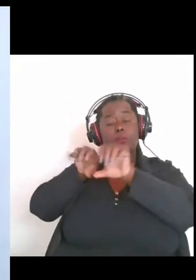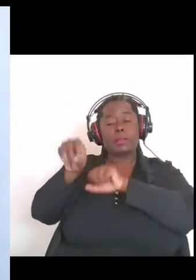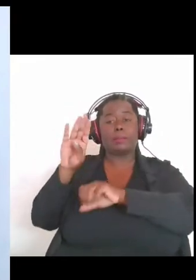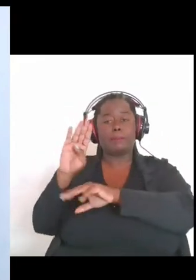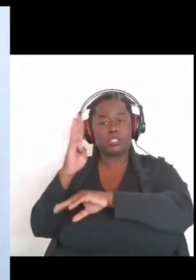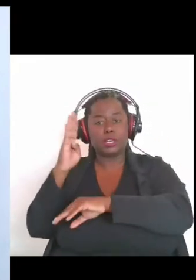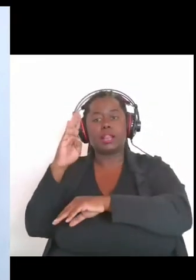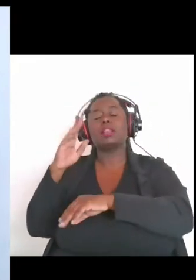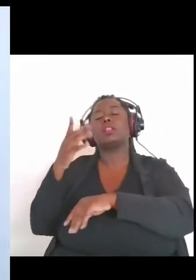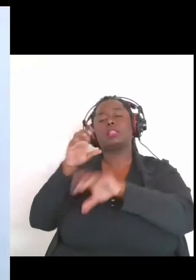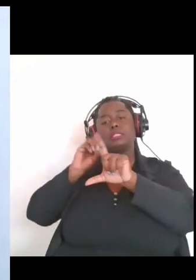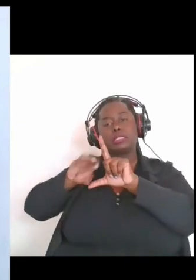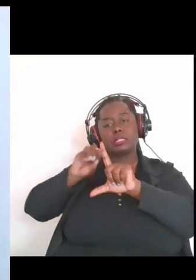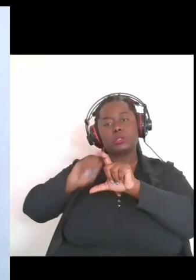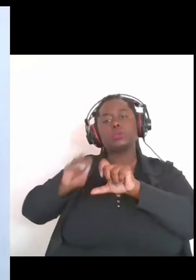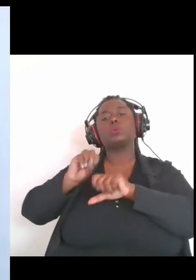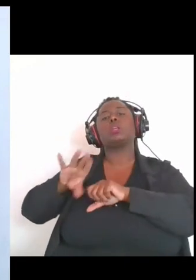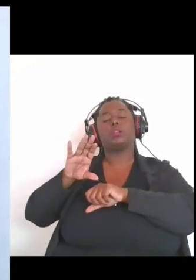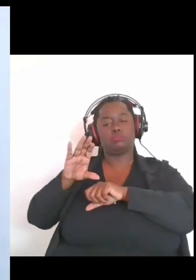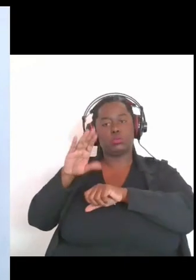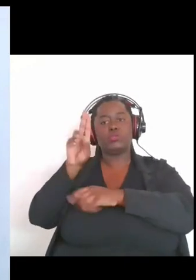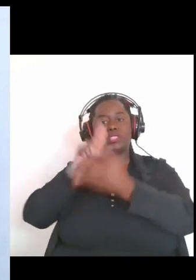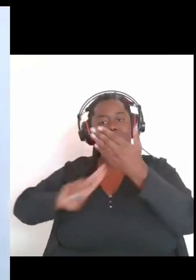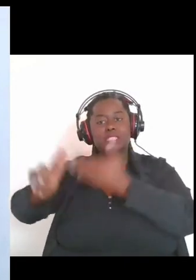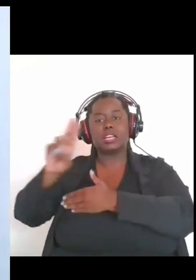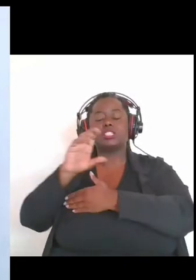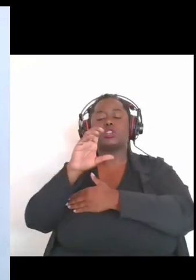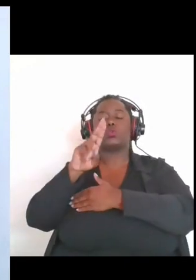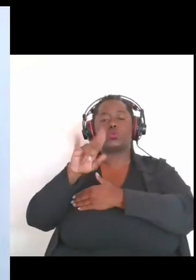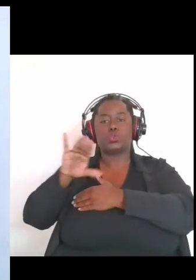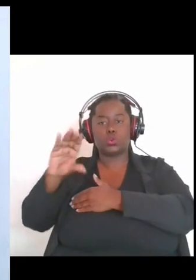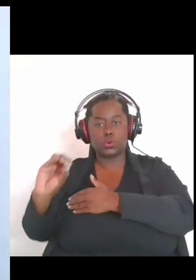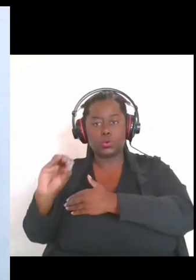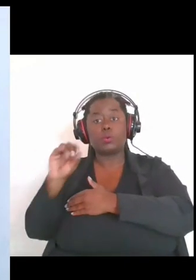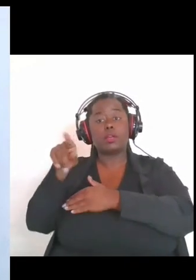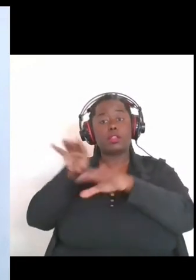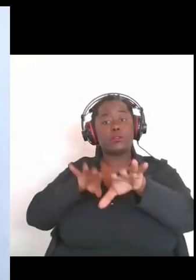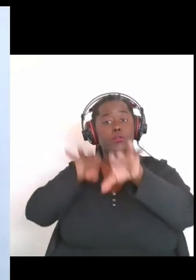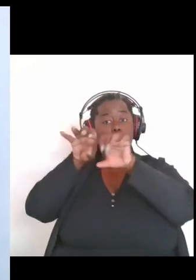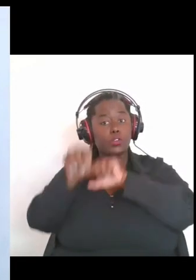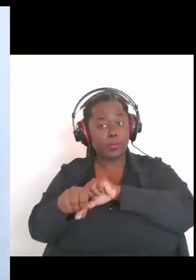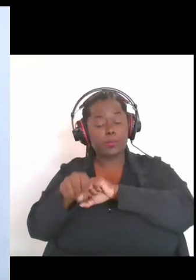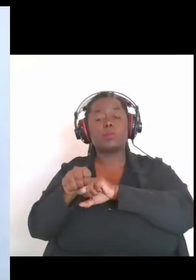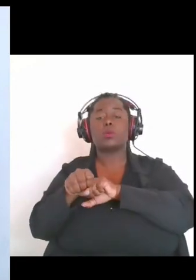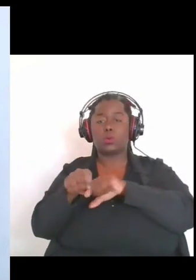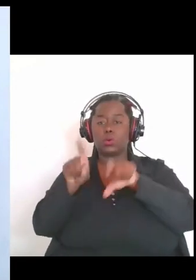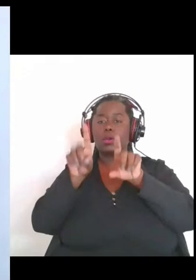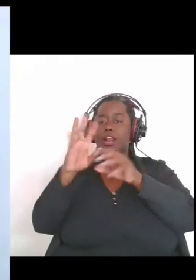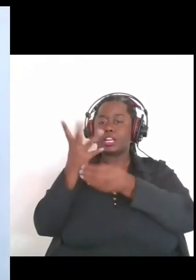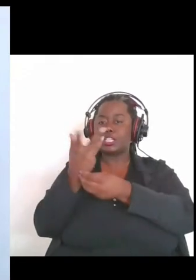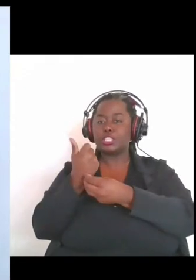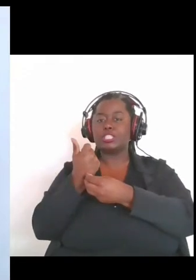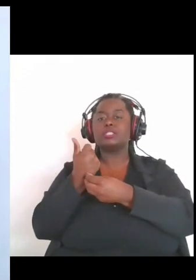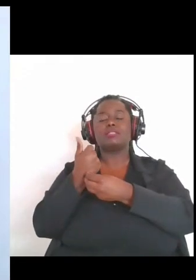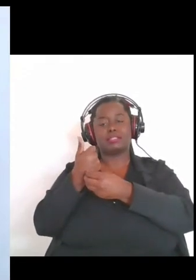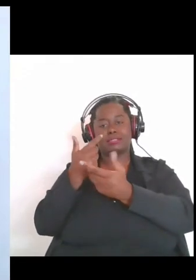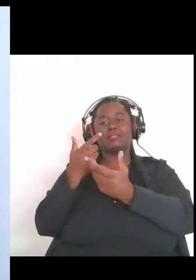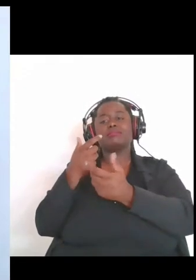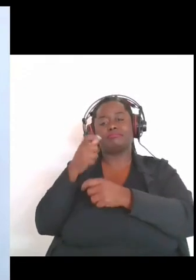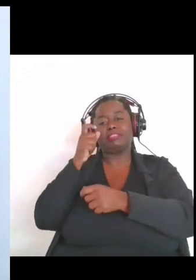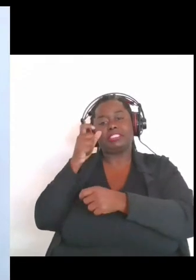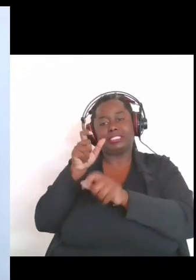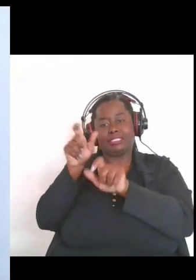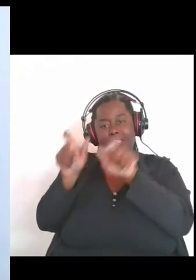has a bachelor's degree and our in Visual Arts from the National University of kuyo and